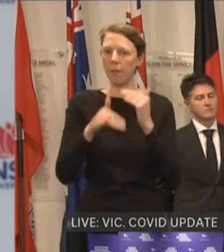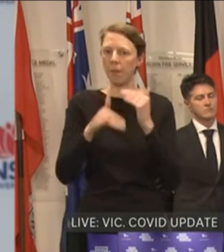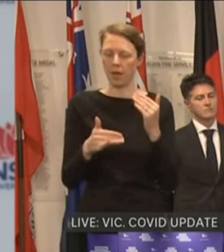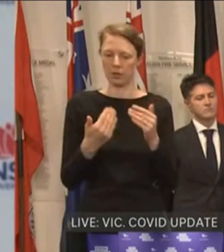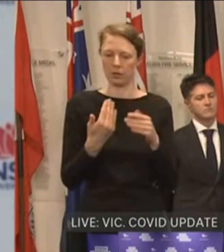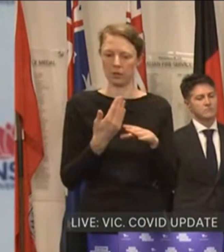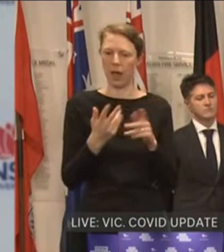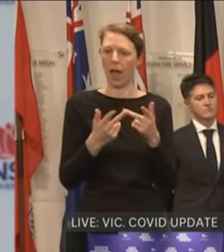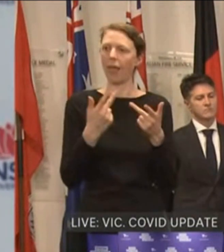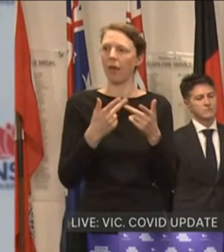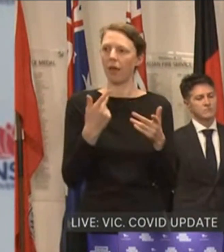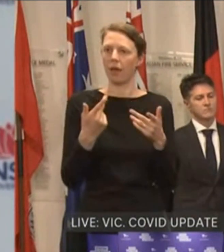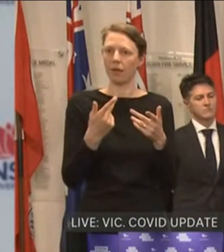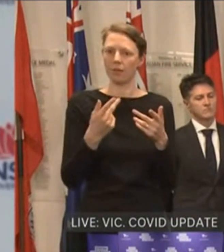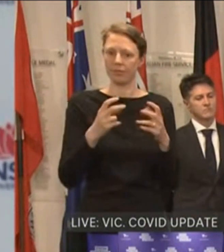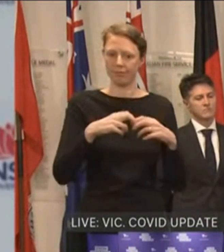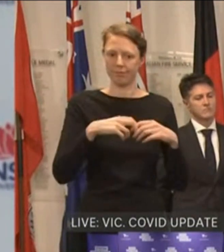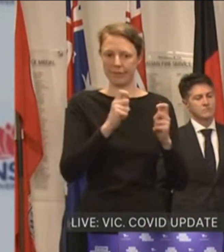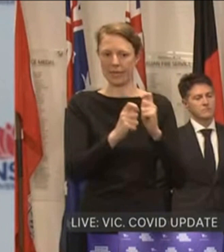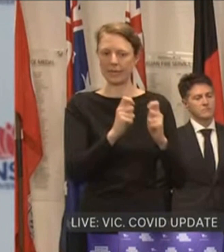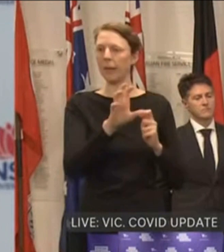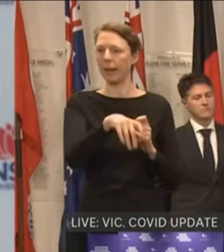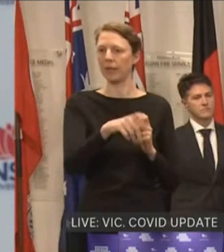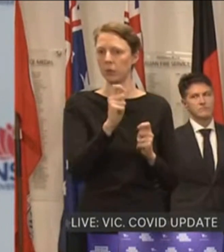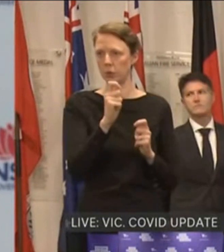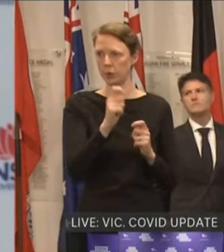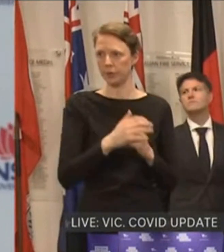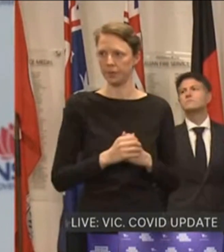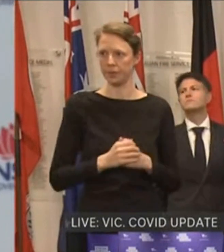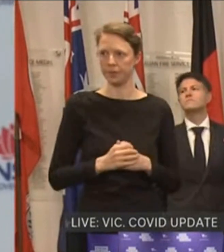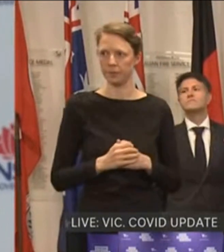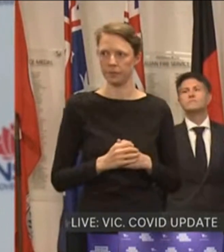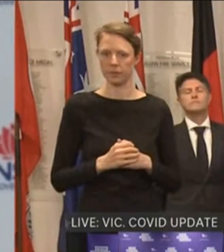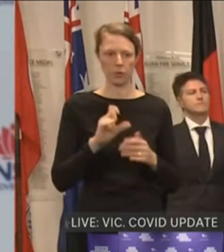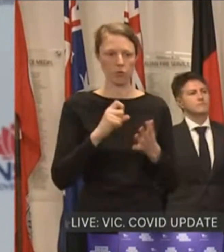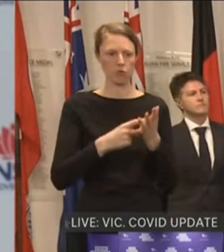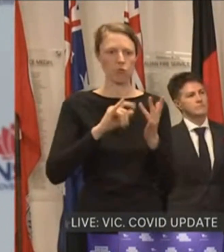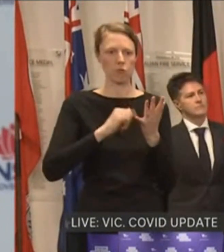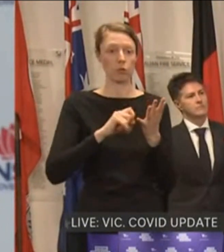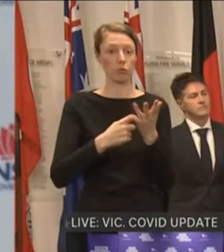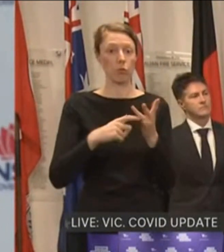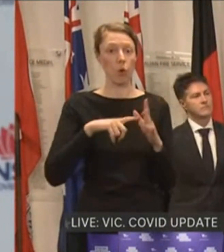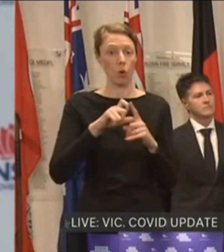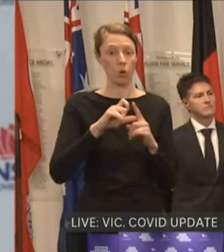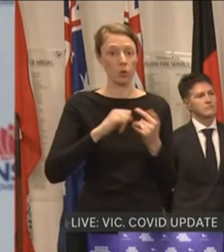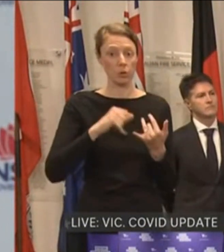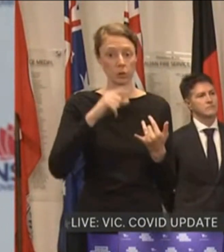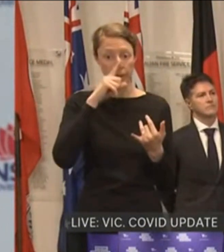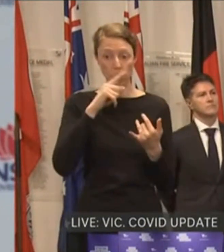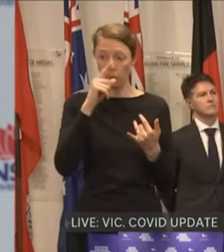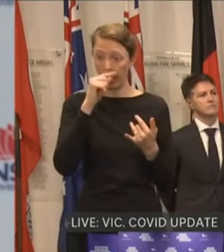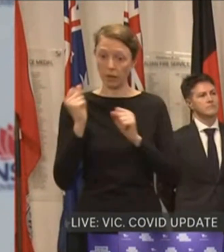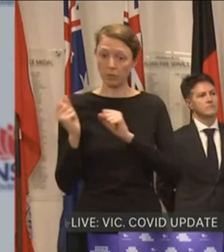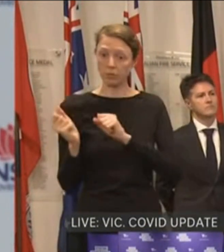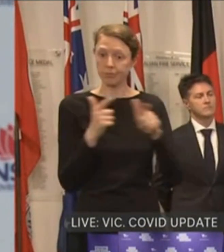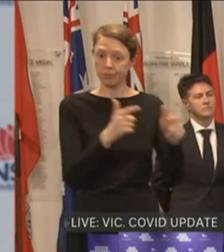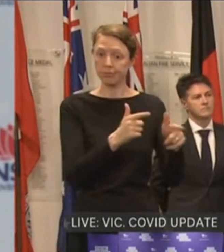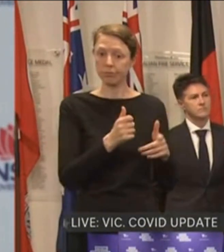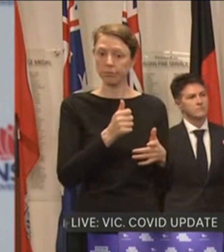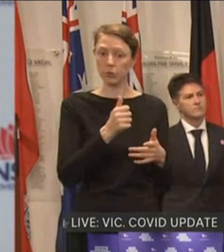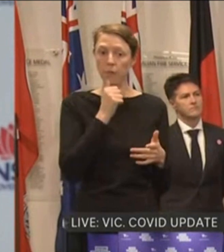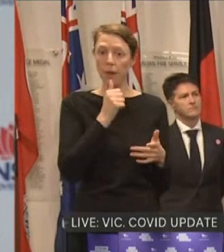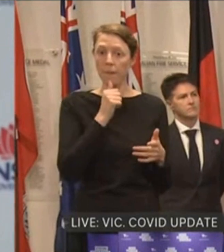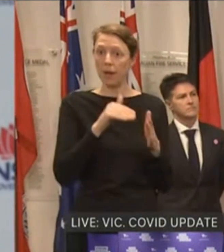the controls that have been put in by government, the additional controls, the safety marshals and others. And I think it's critical that